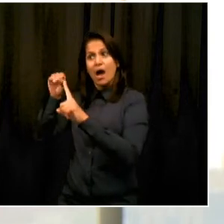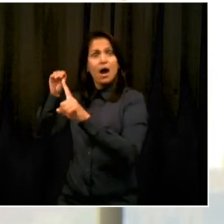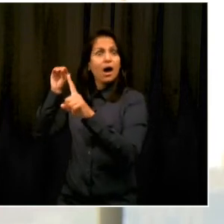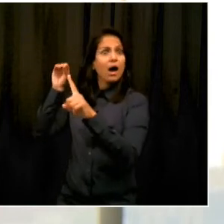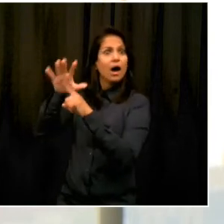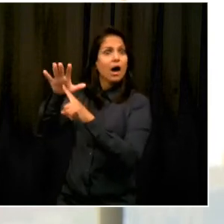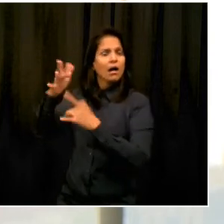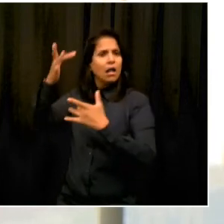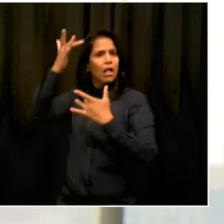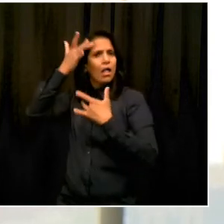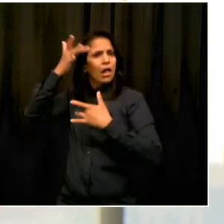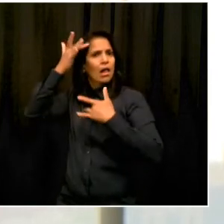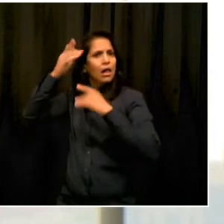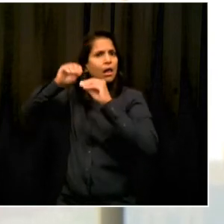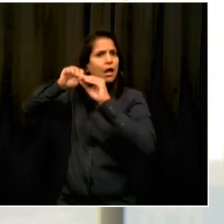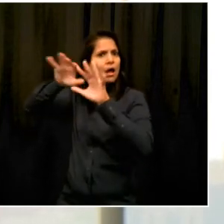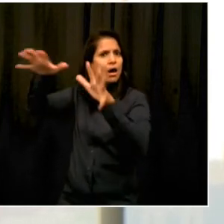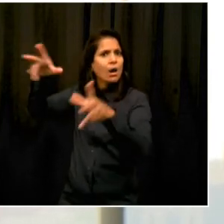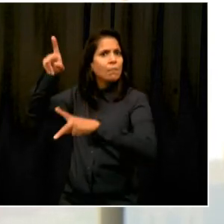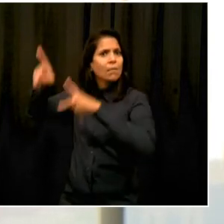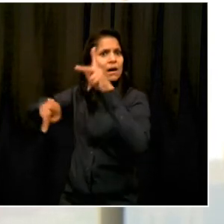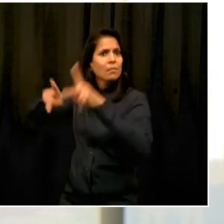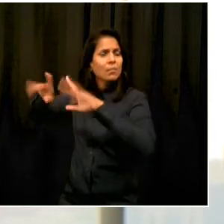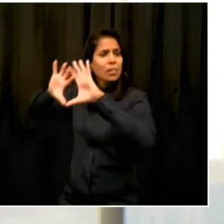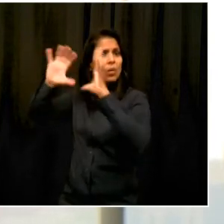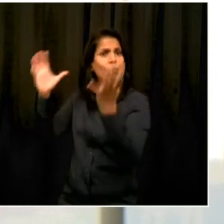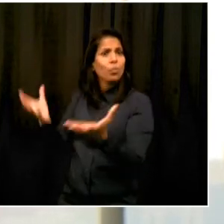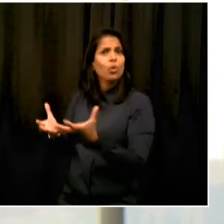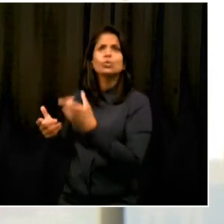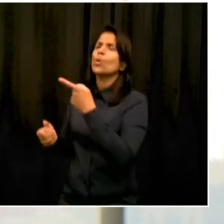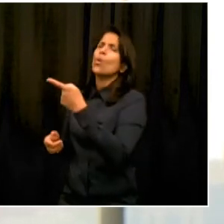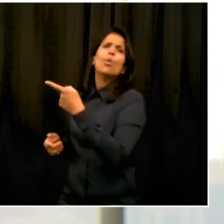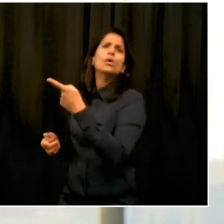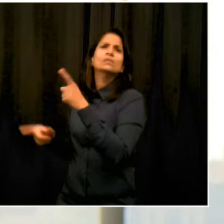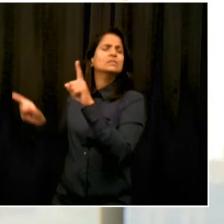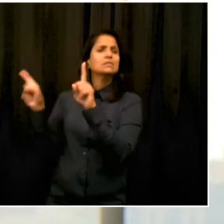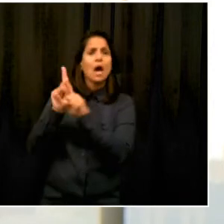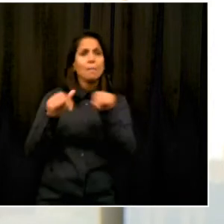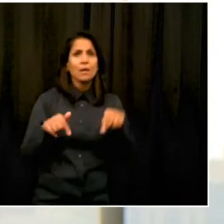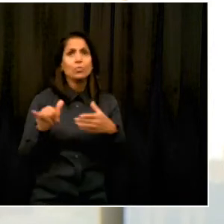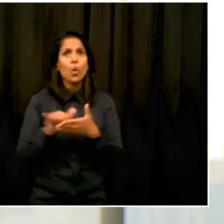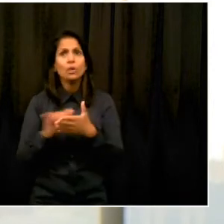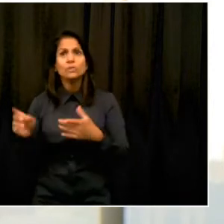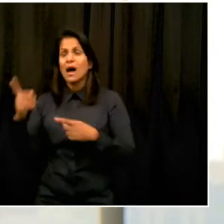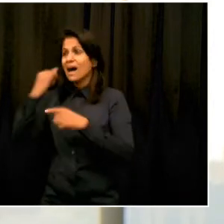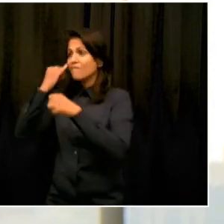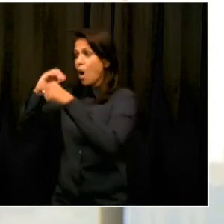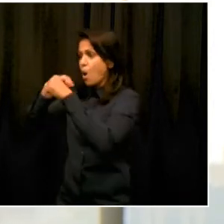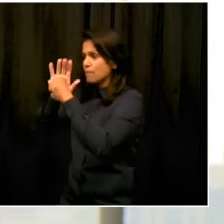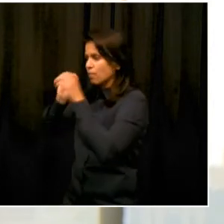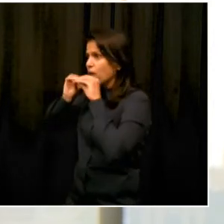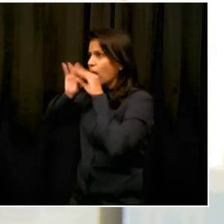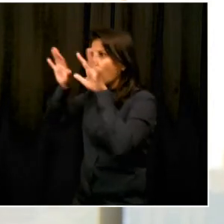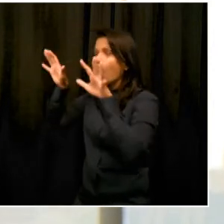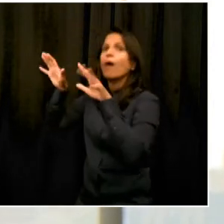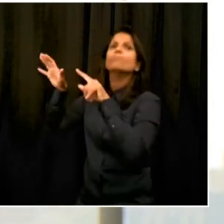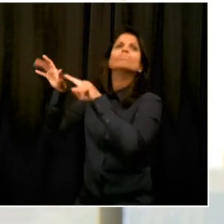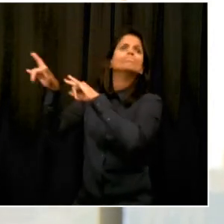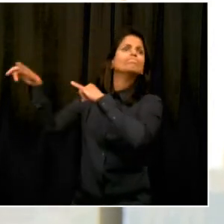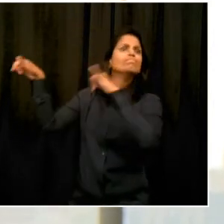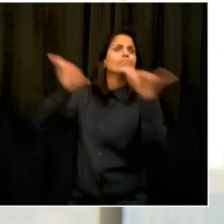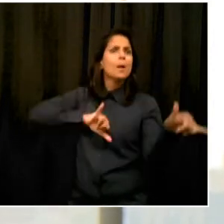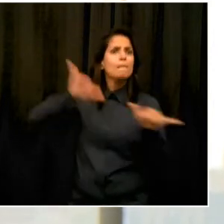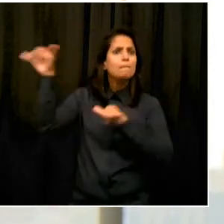the centerpiece for the global fight against climate change. On our